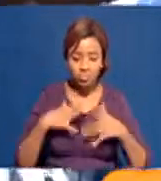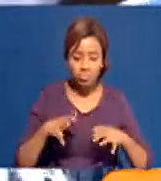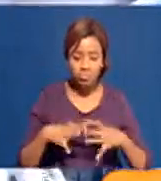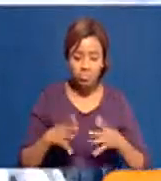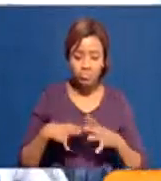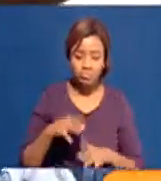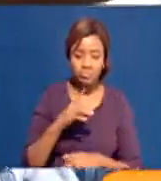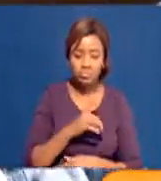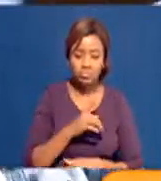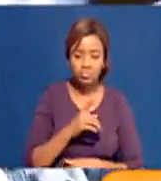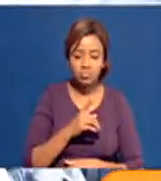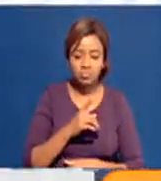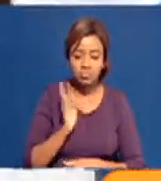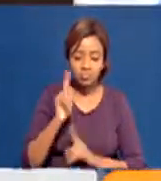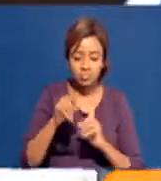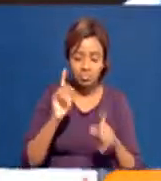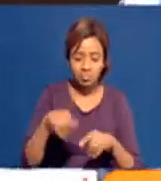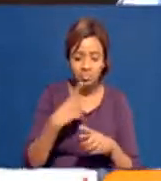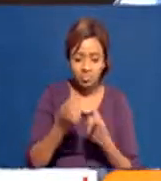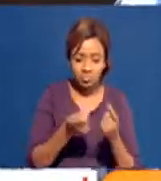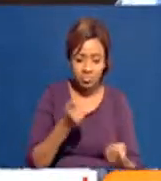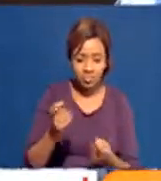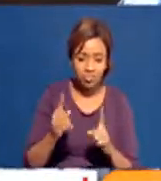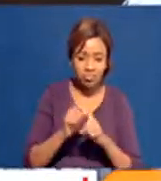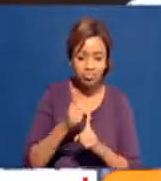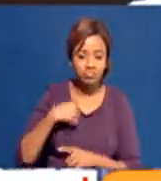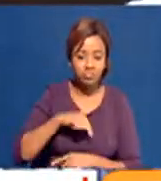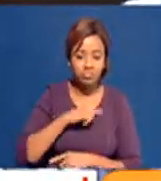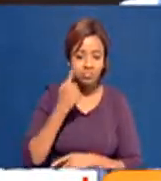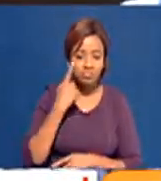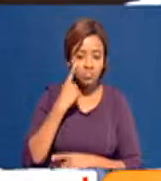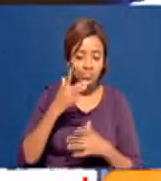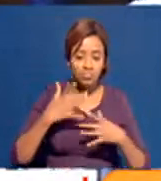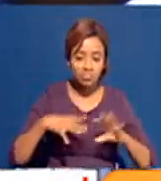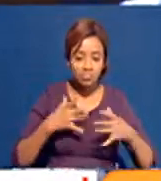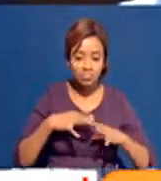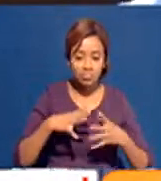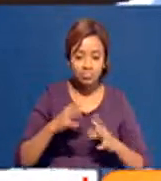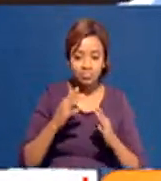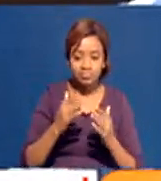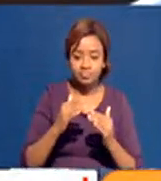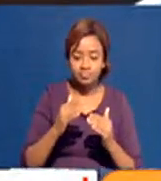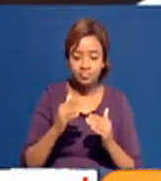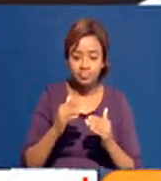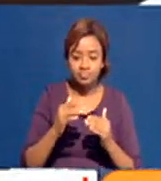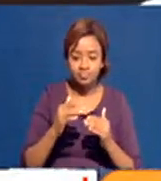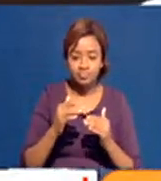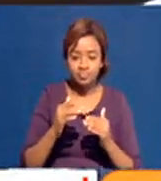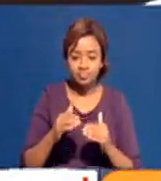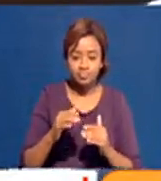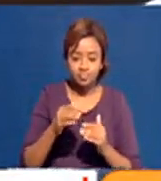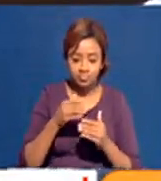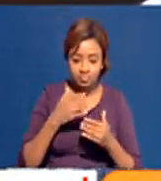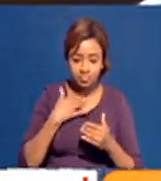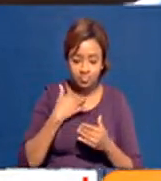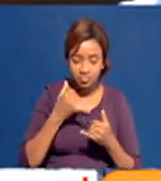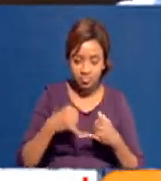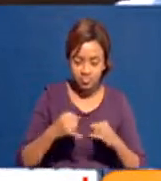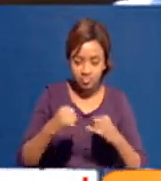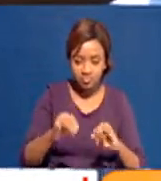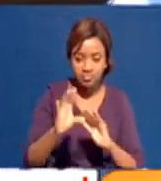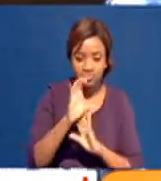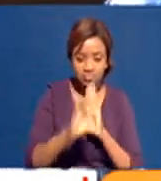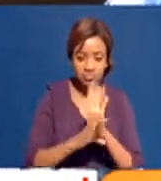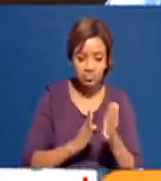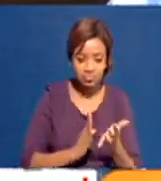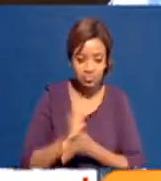have seen that people are still minded of exercising their democratic rights, their constitutional right to come out and